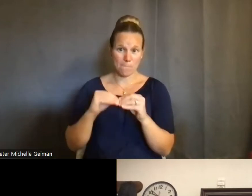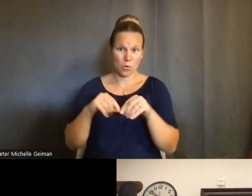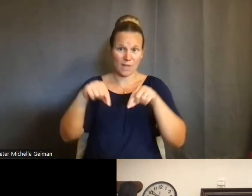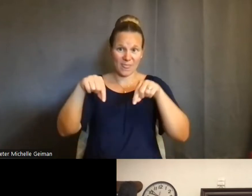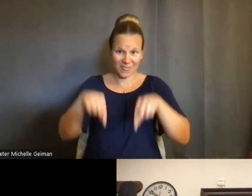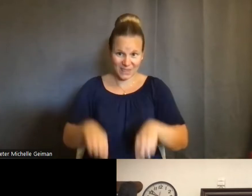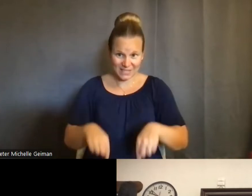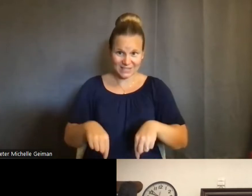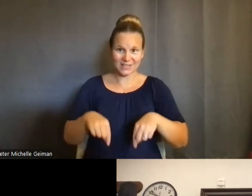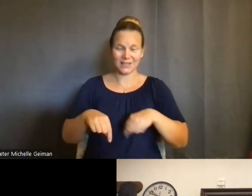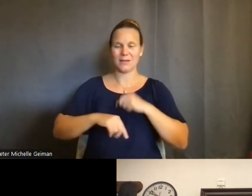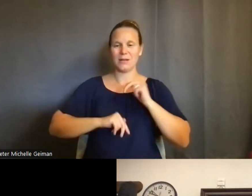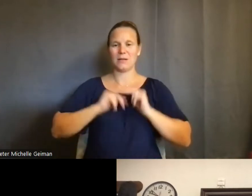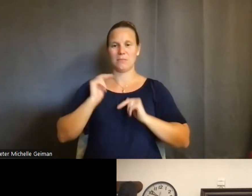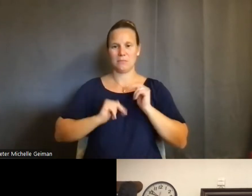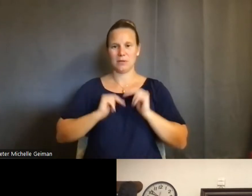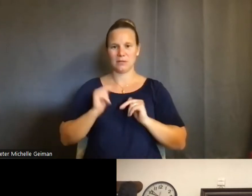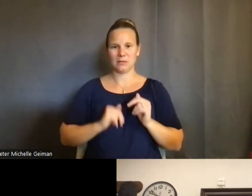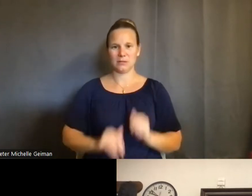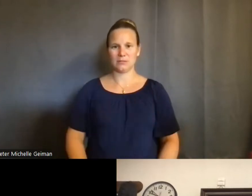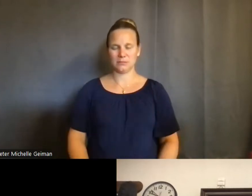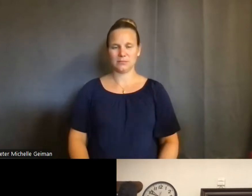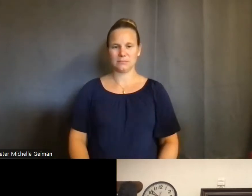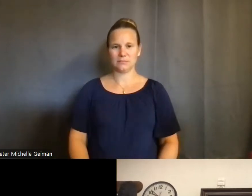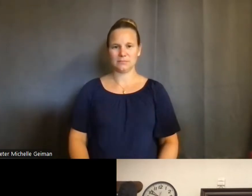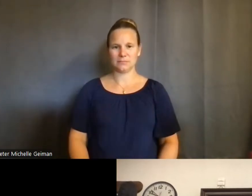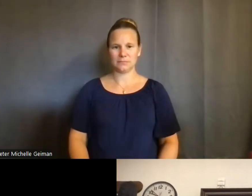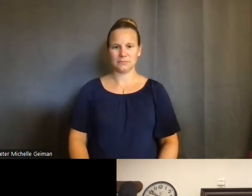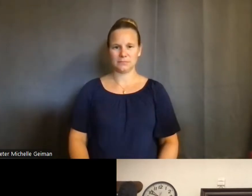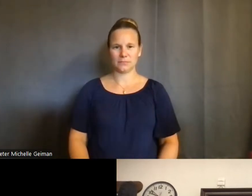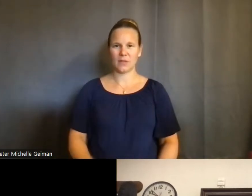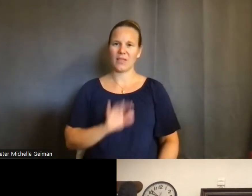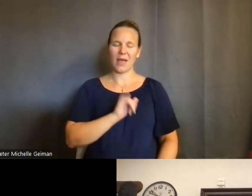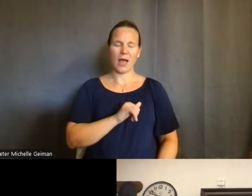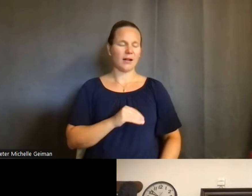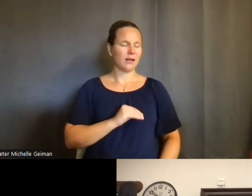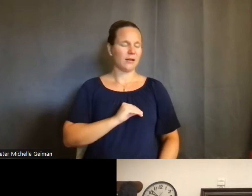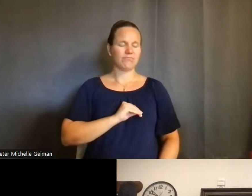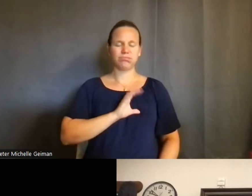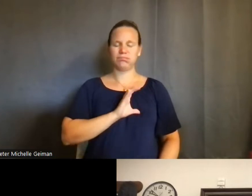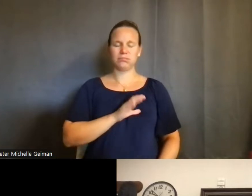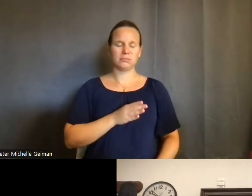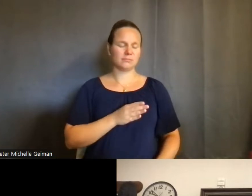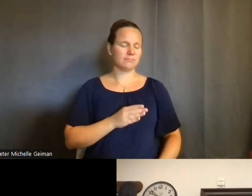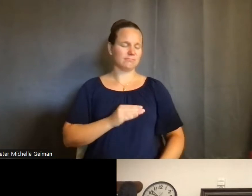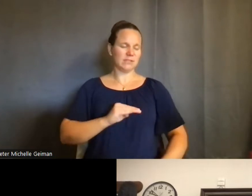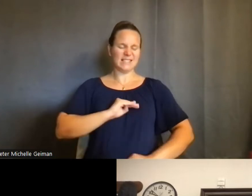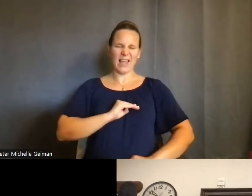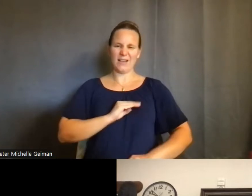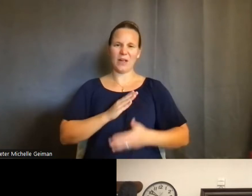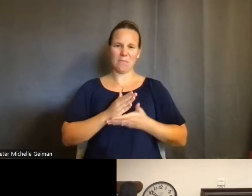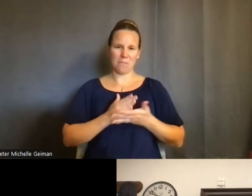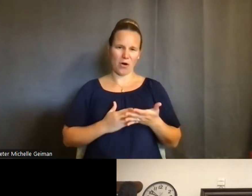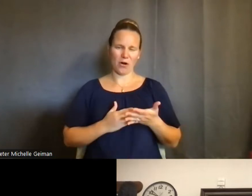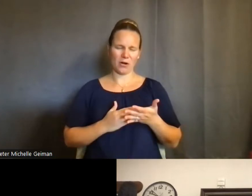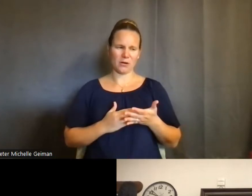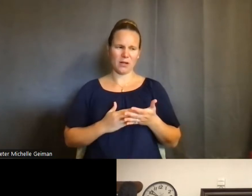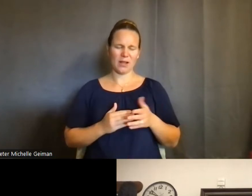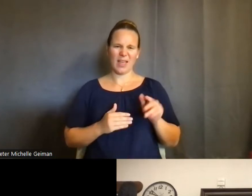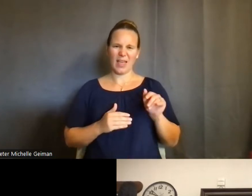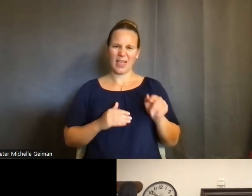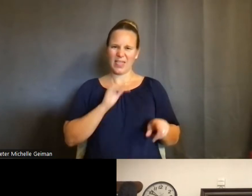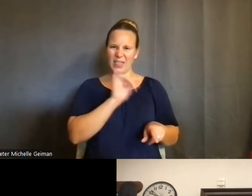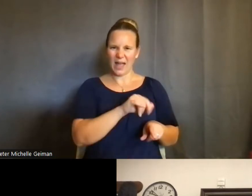So those things, those fulfillment aspects of the job are they're those